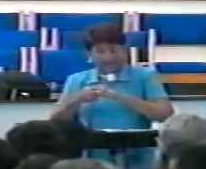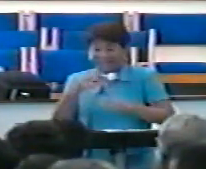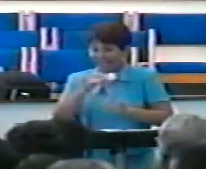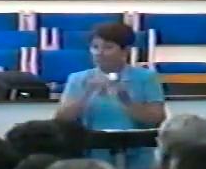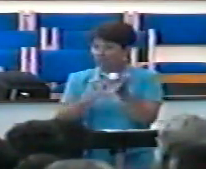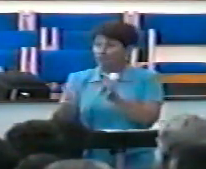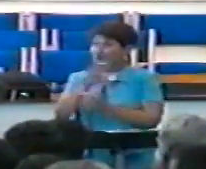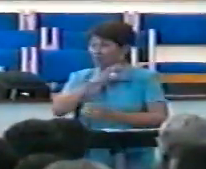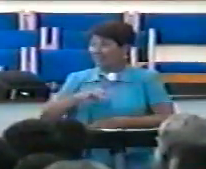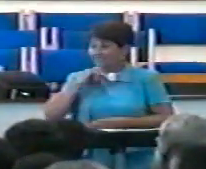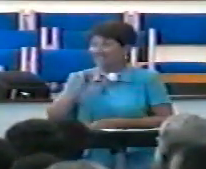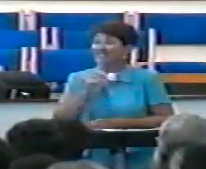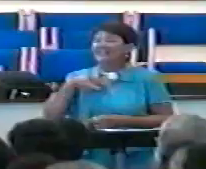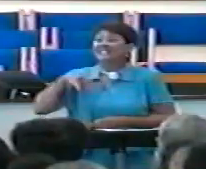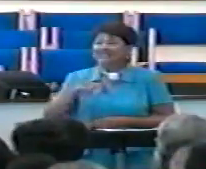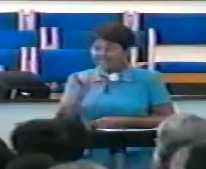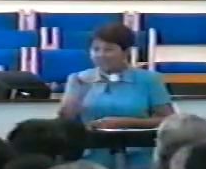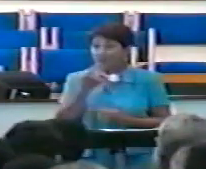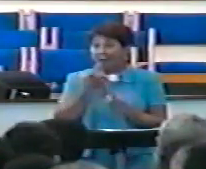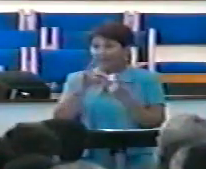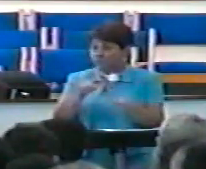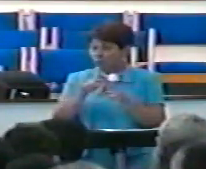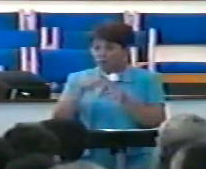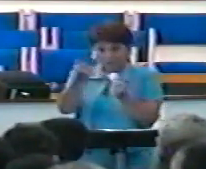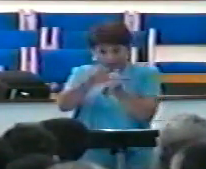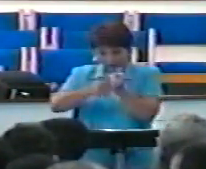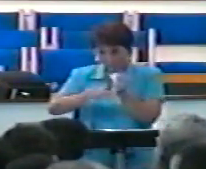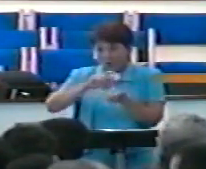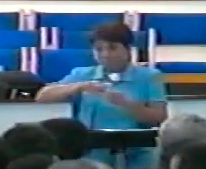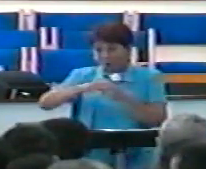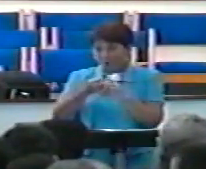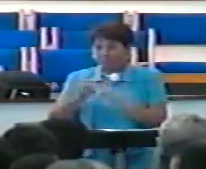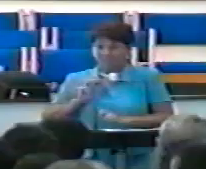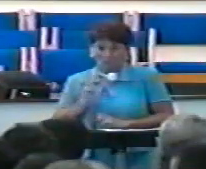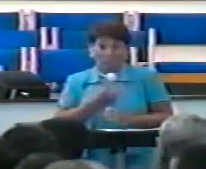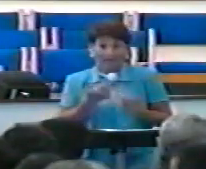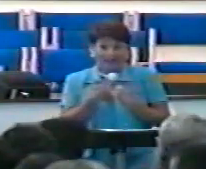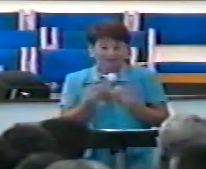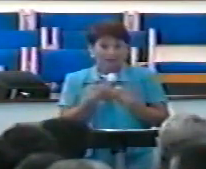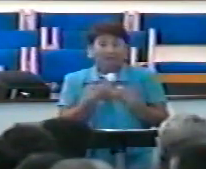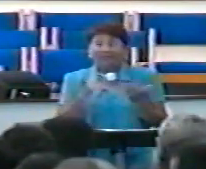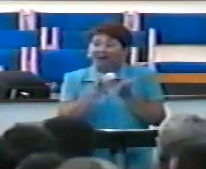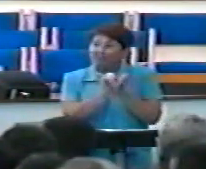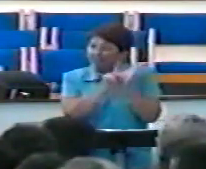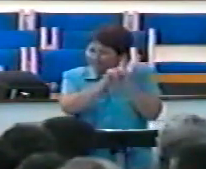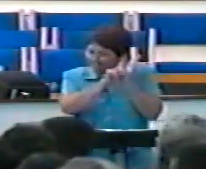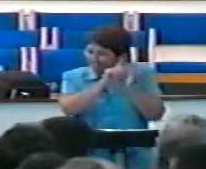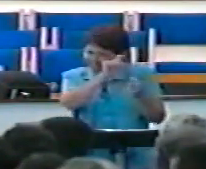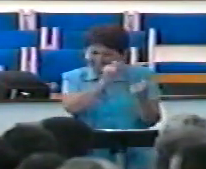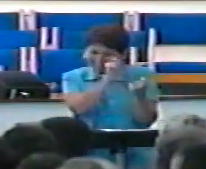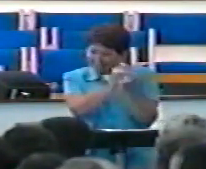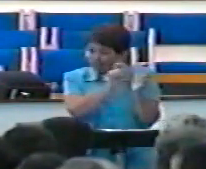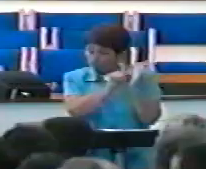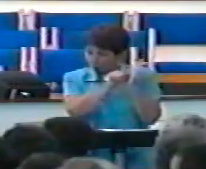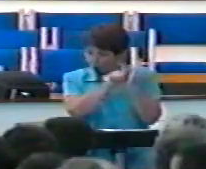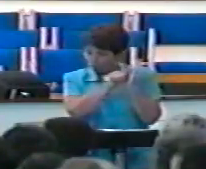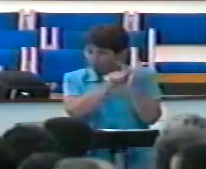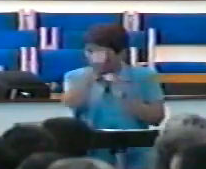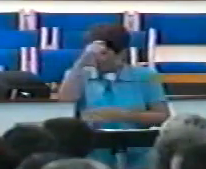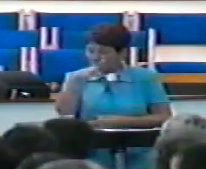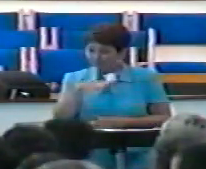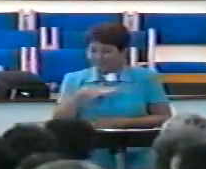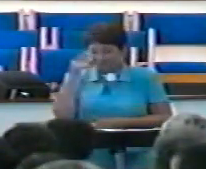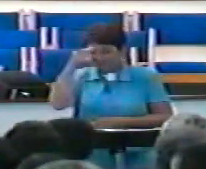answer to any problem and every problem that we might have. At that moment, he thought nothing was more important than getting